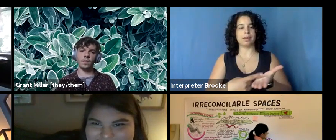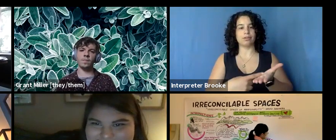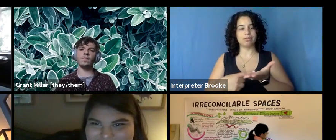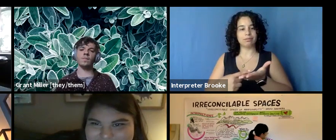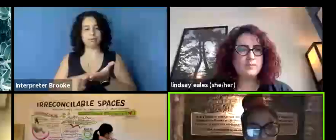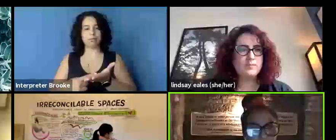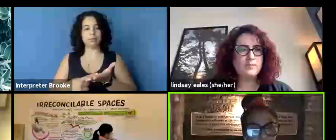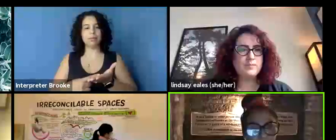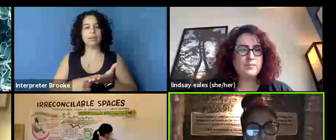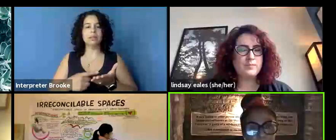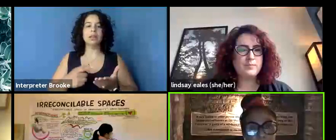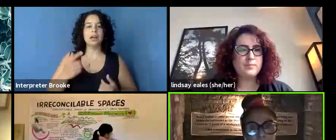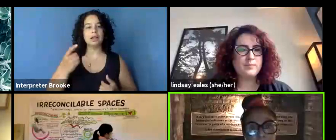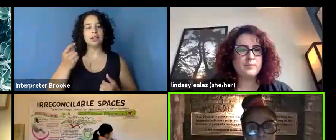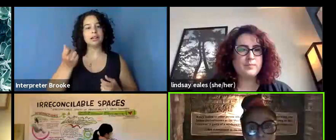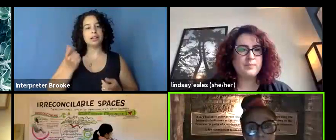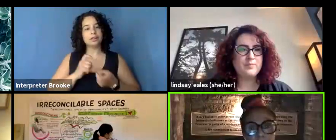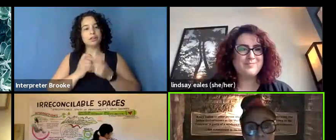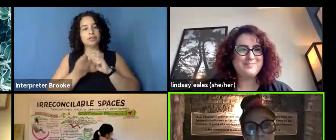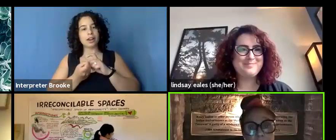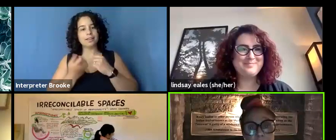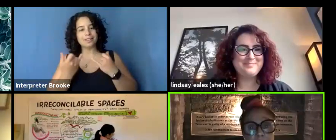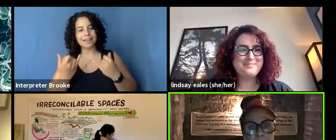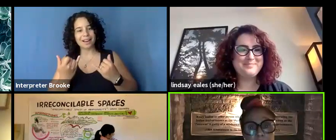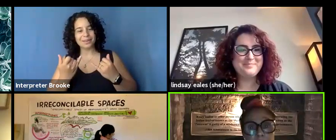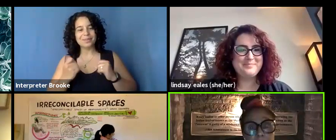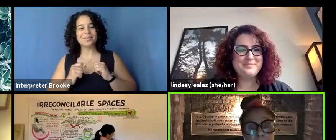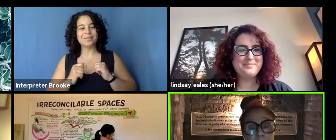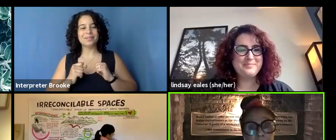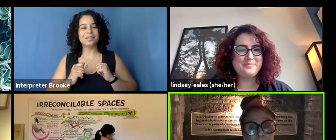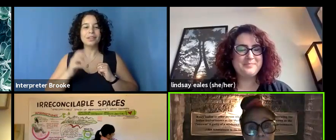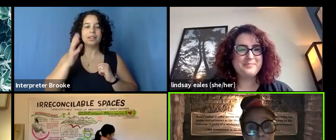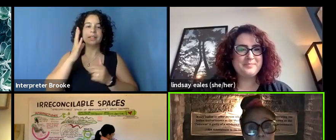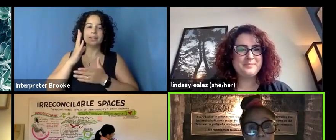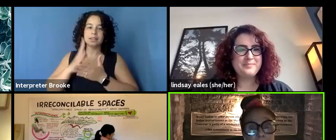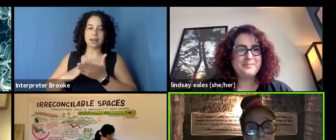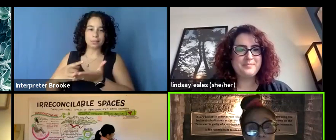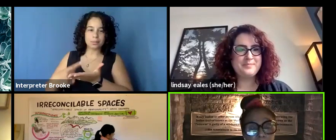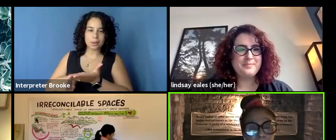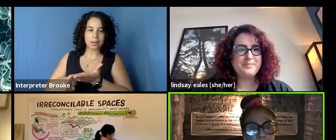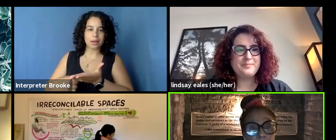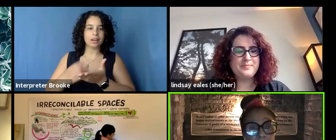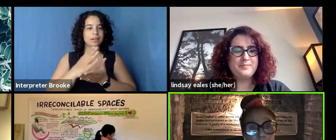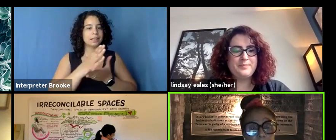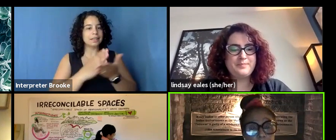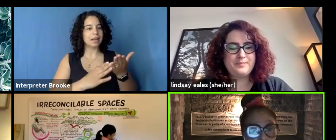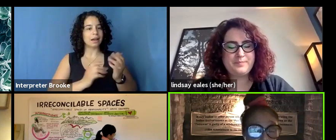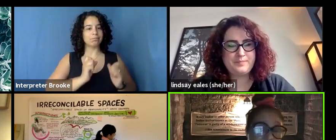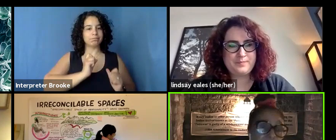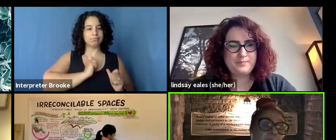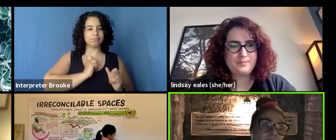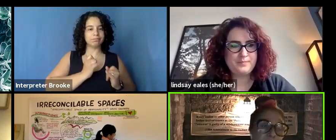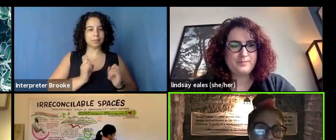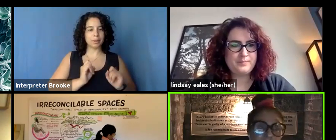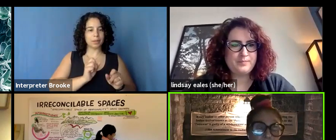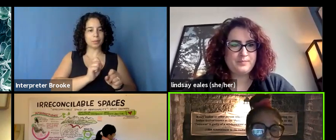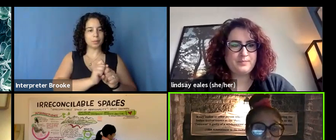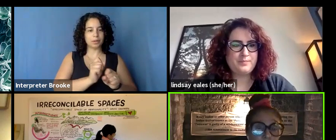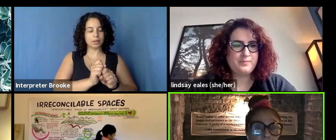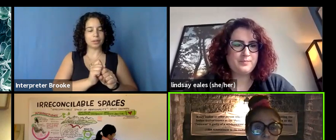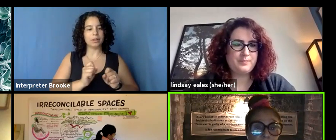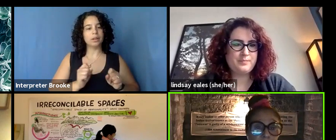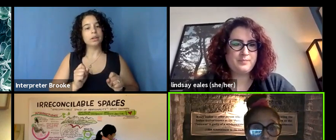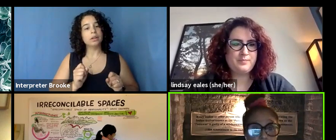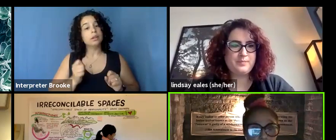of mixing it up a little bit between dialogue and this type of work. And perhaps this is